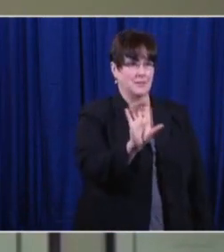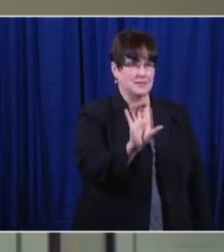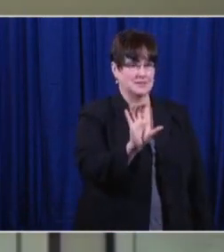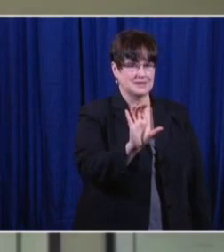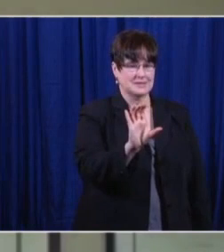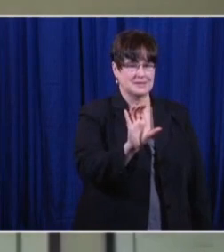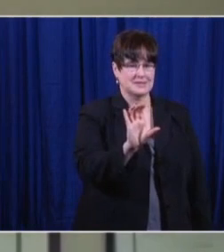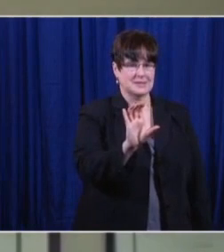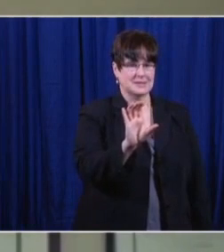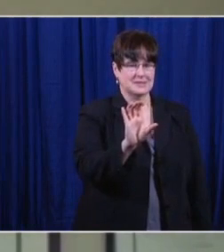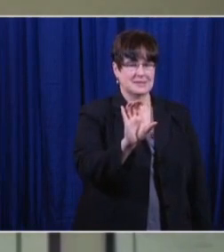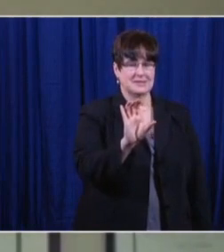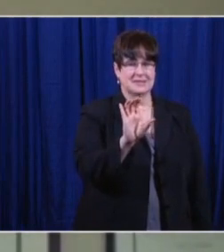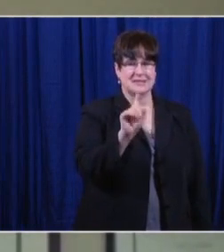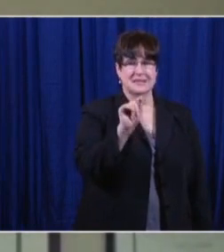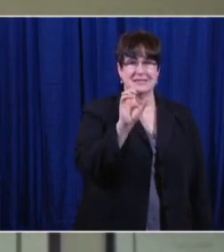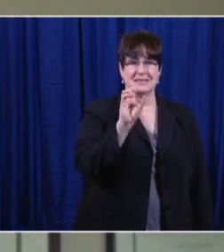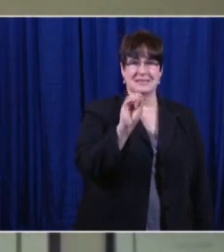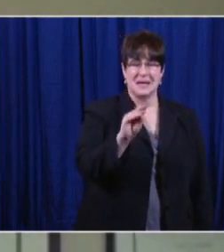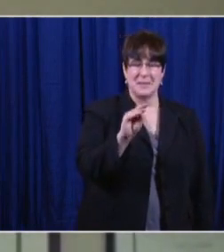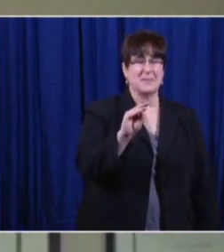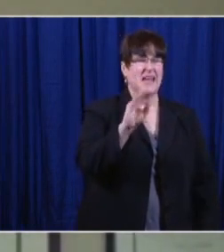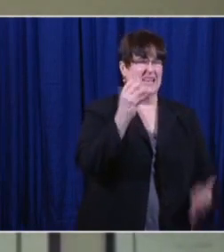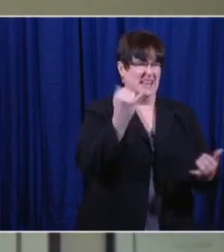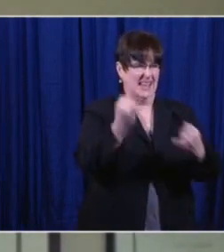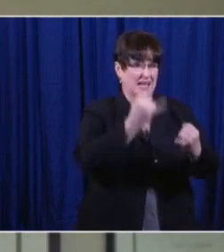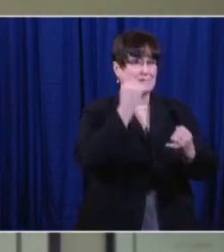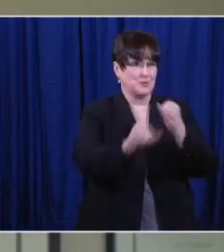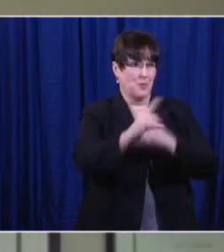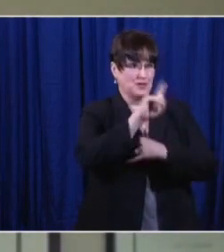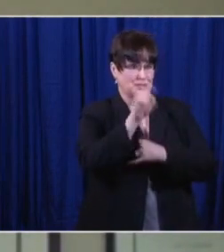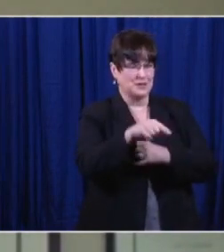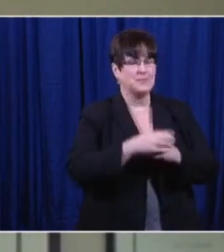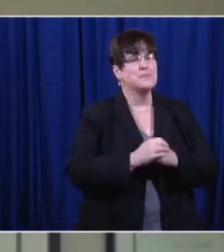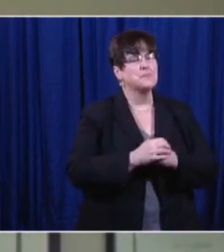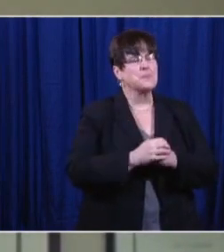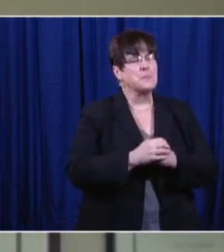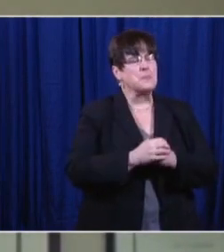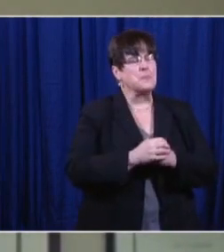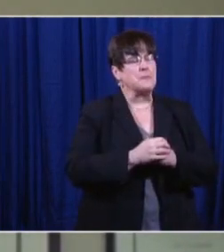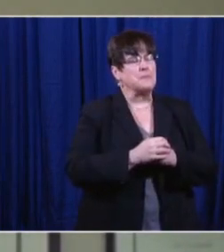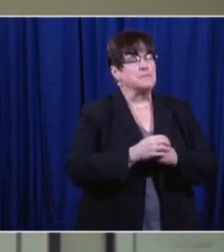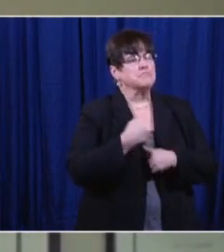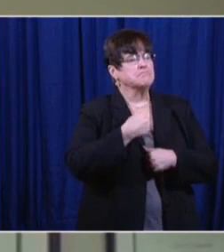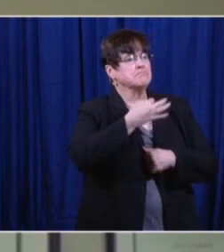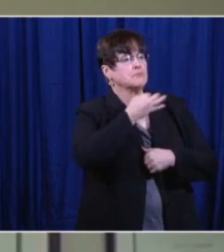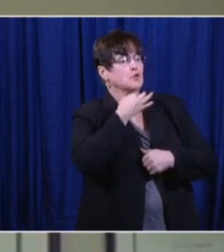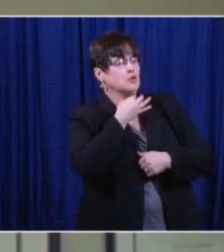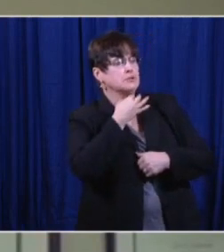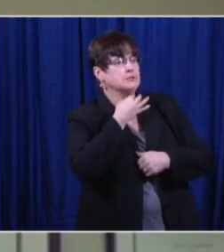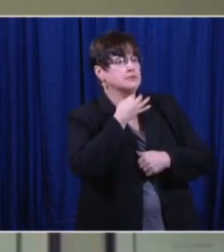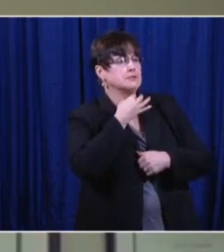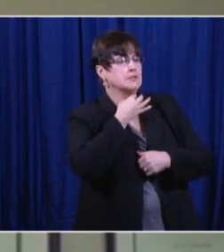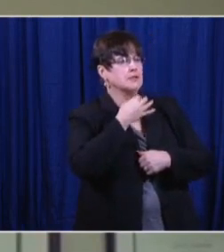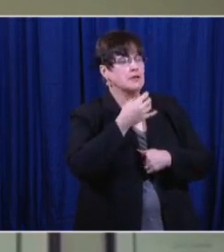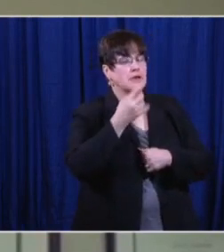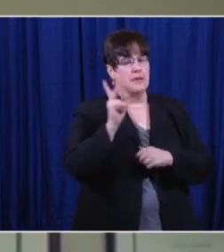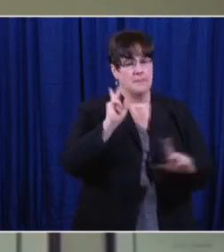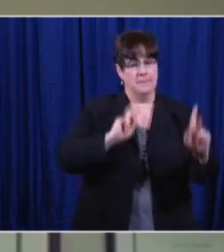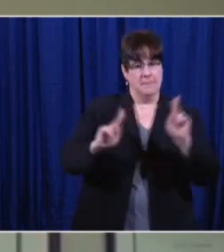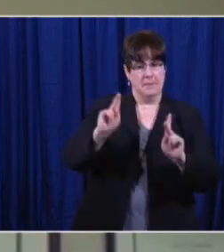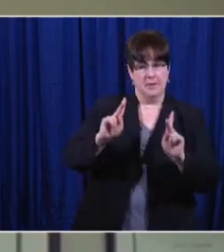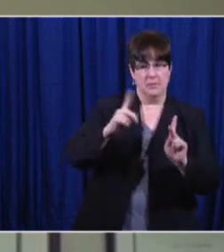Tom? There you go. Sorry, I needed to unmute. What do you say to those who point